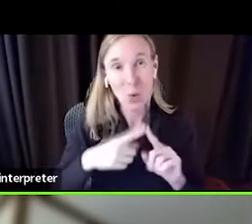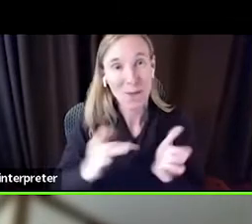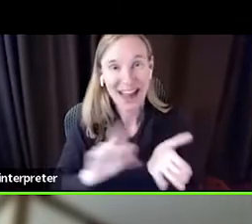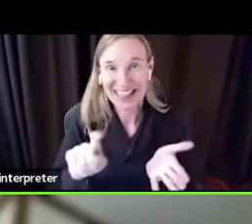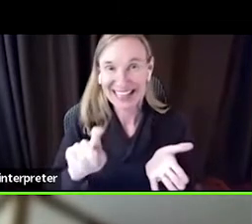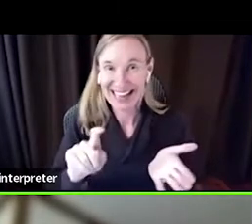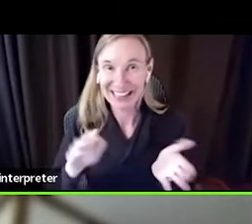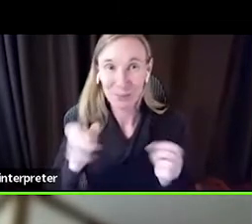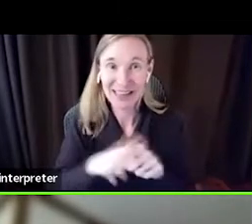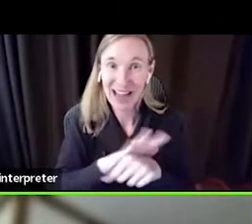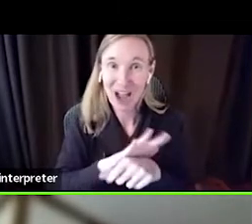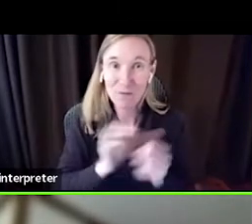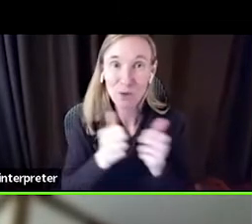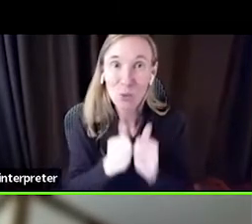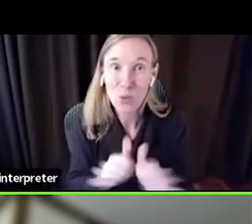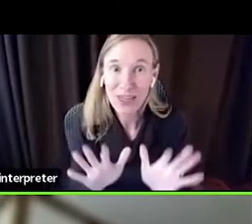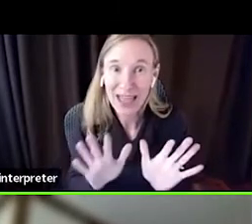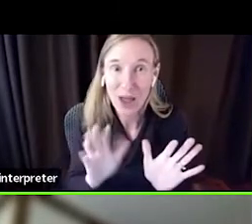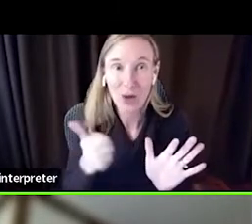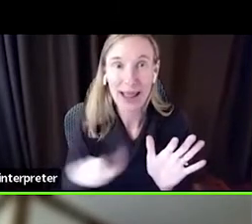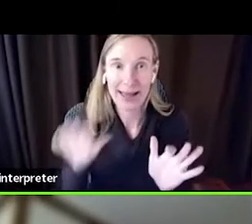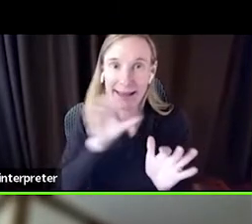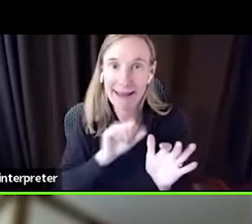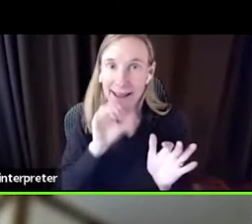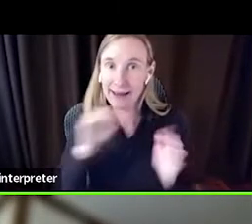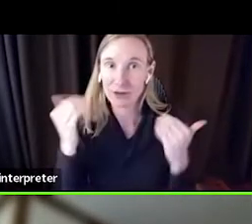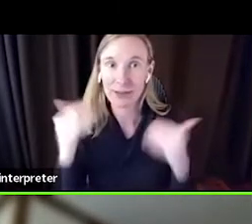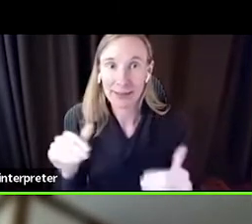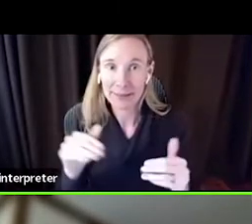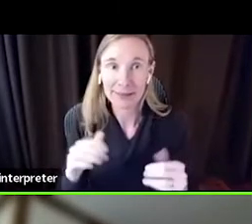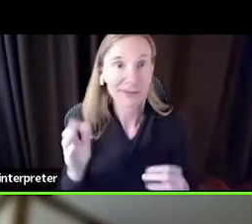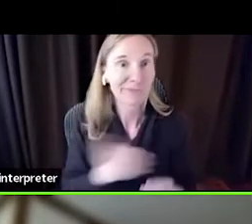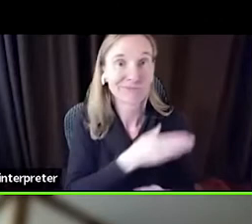be covered without any age limitations.